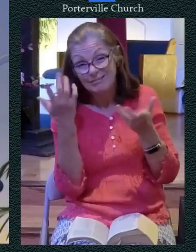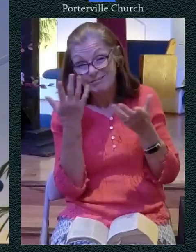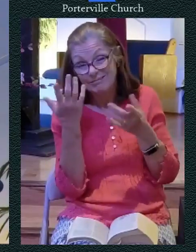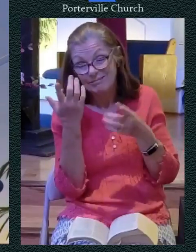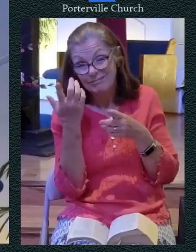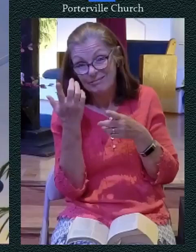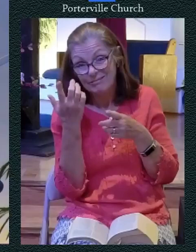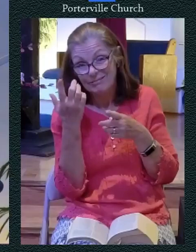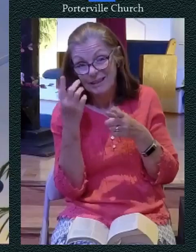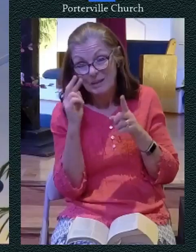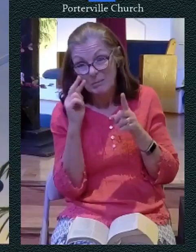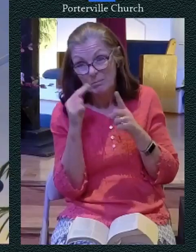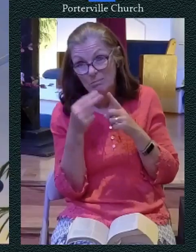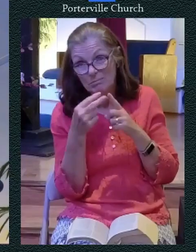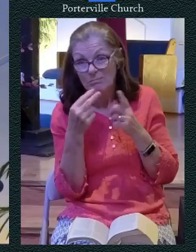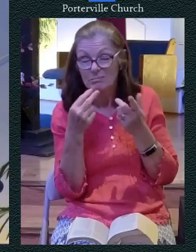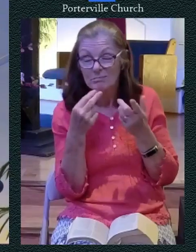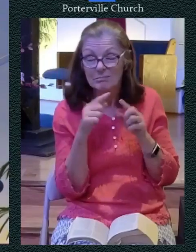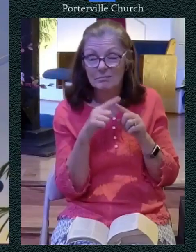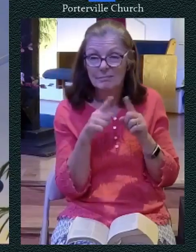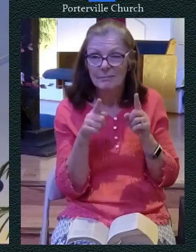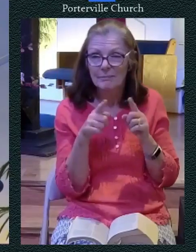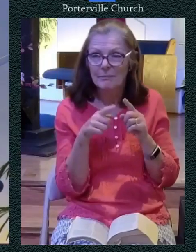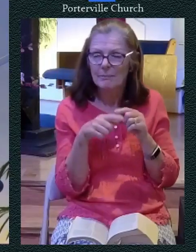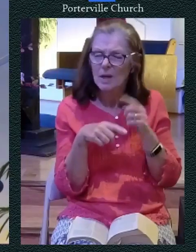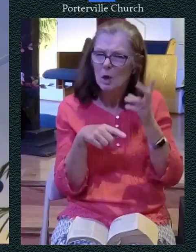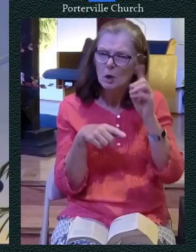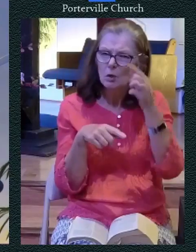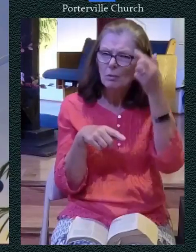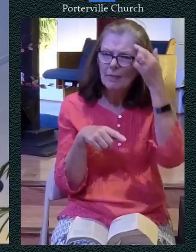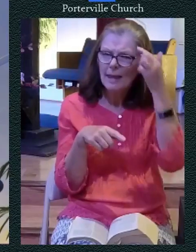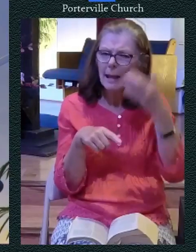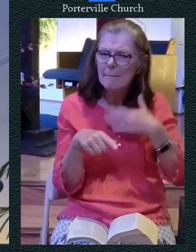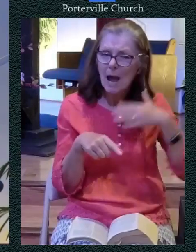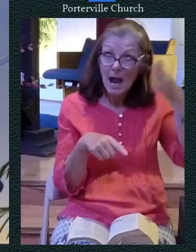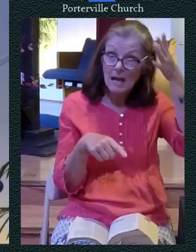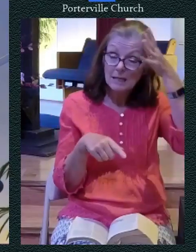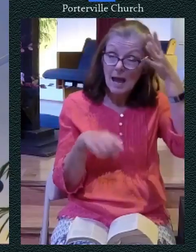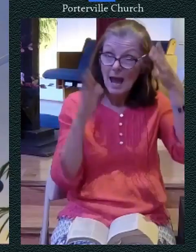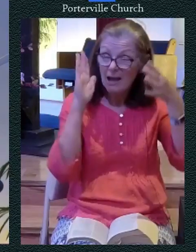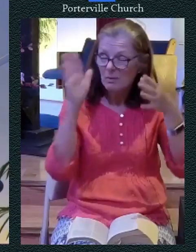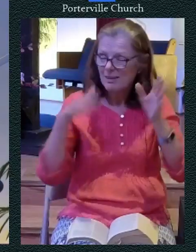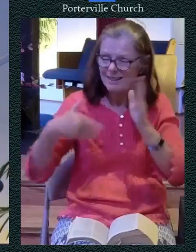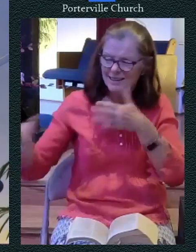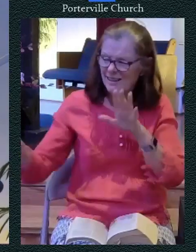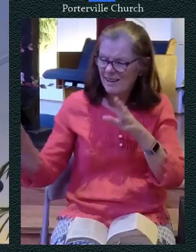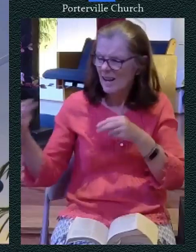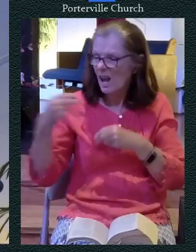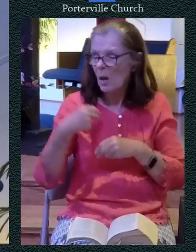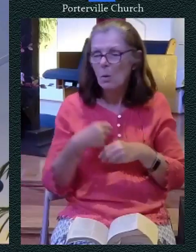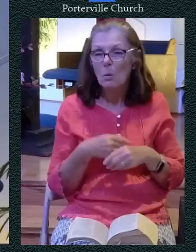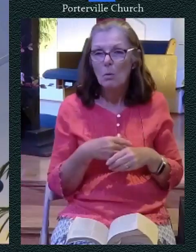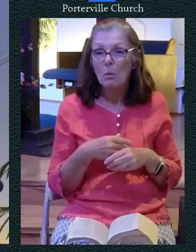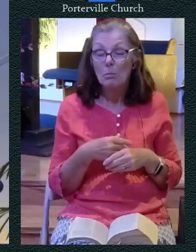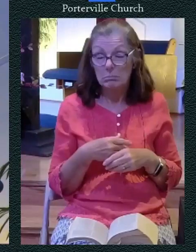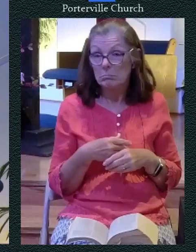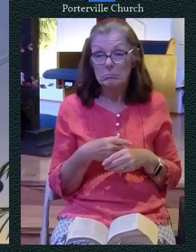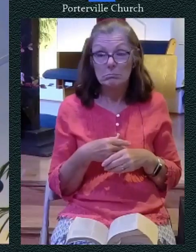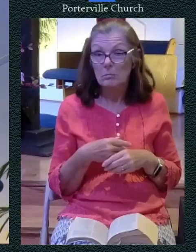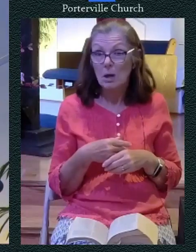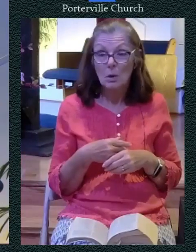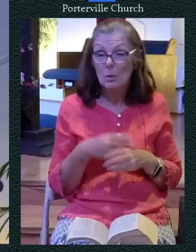You think my dad would have blown me off and pushed me to the curb? And no, what a